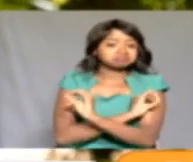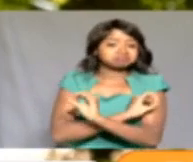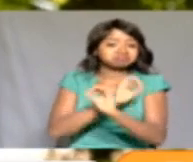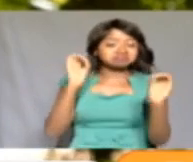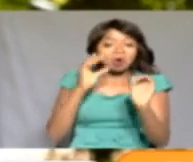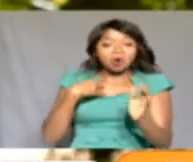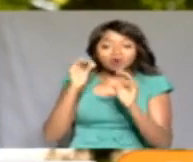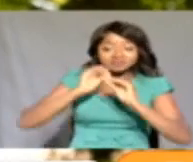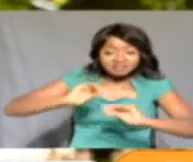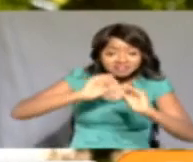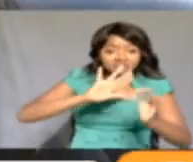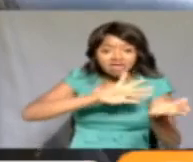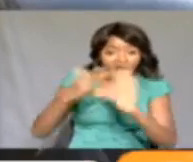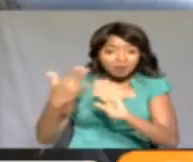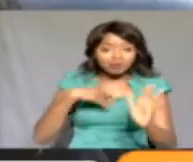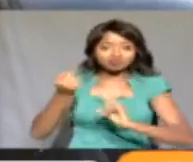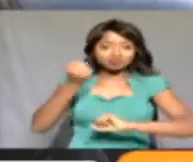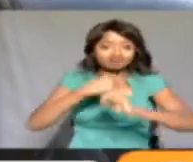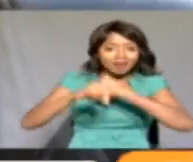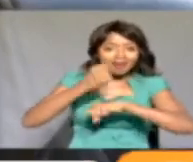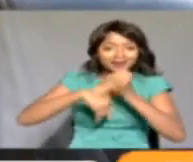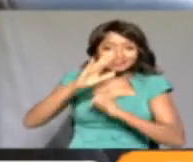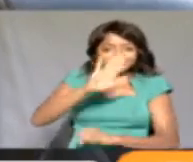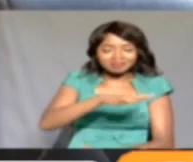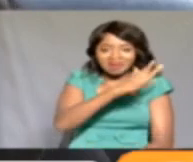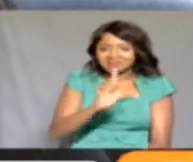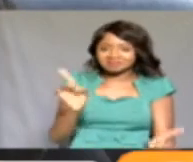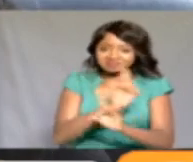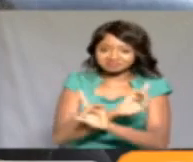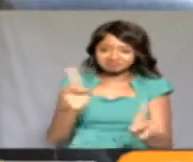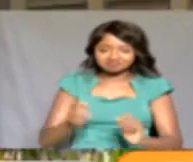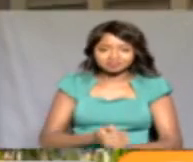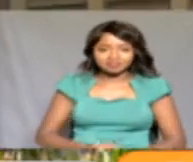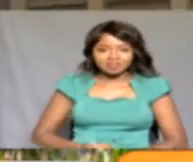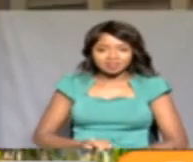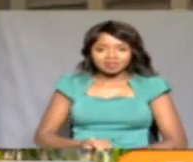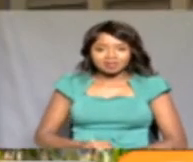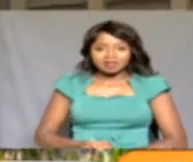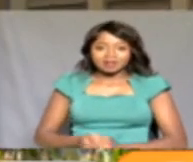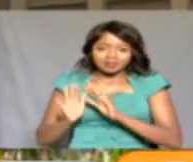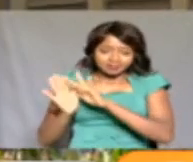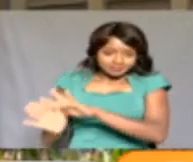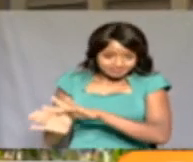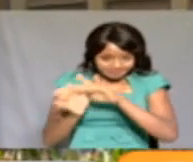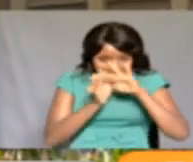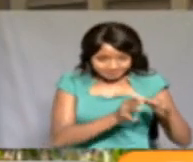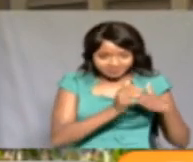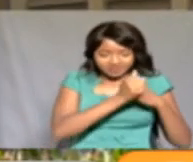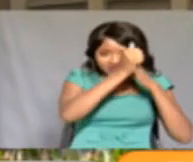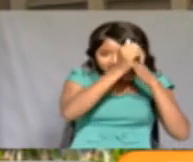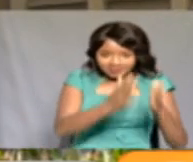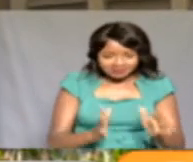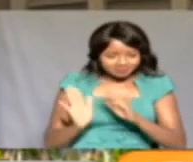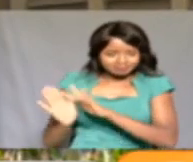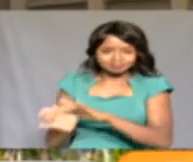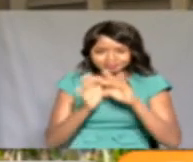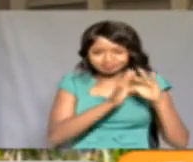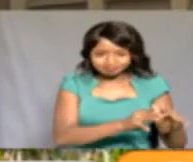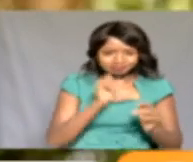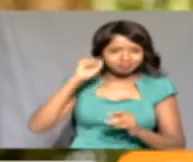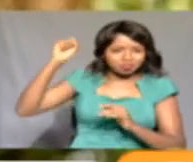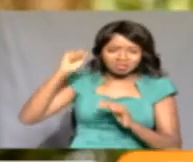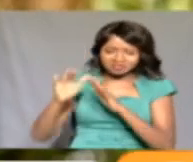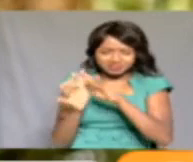can conduct yourself in the parliament. Away from the august house, away from the leadership tags, he holds family dear. I